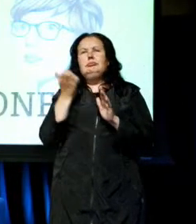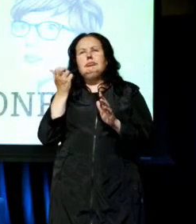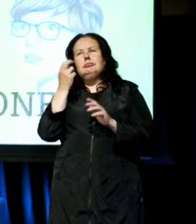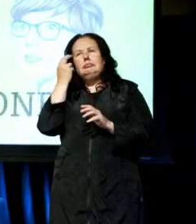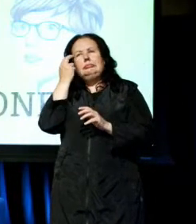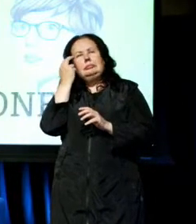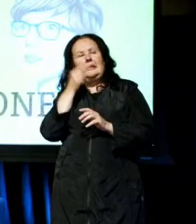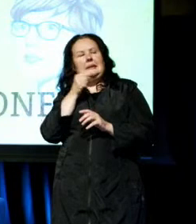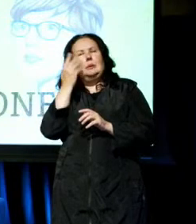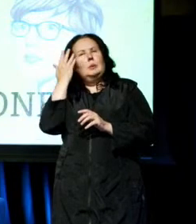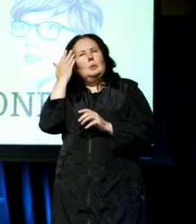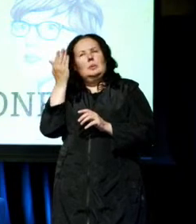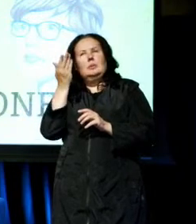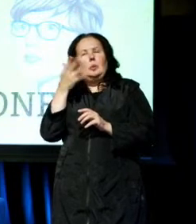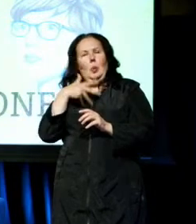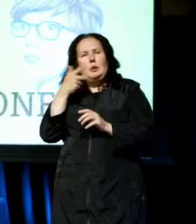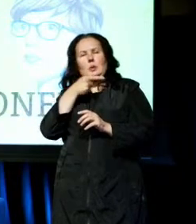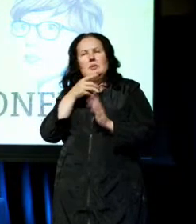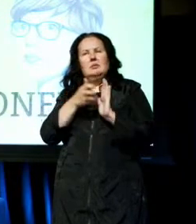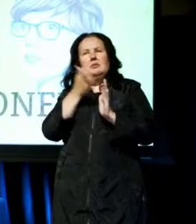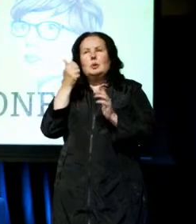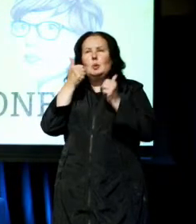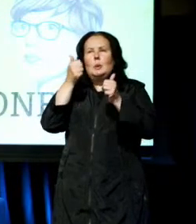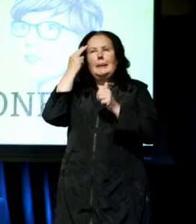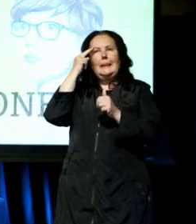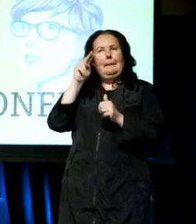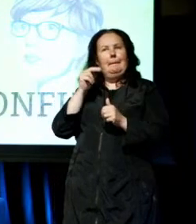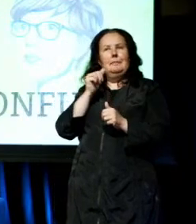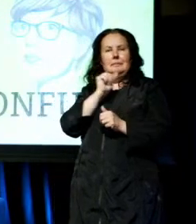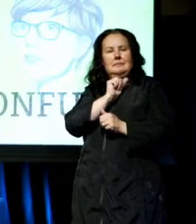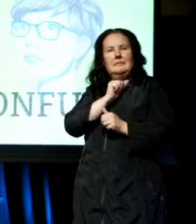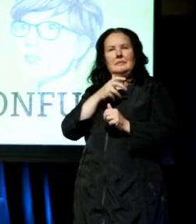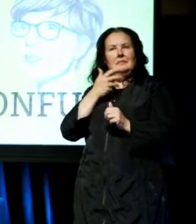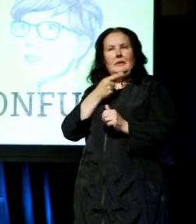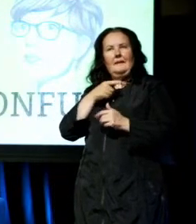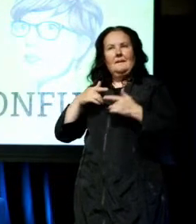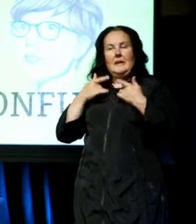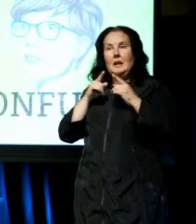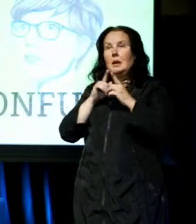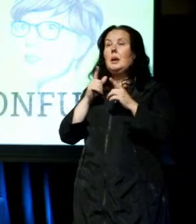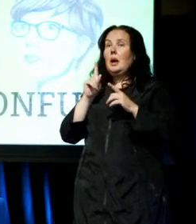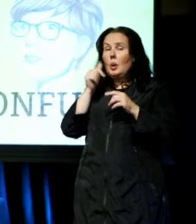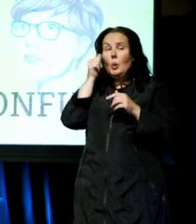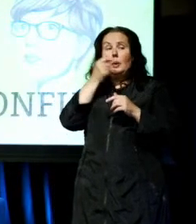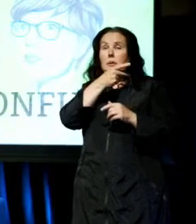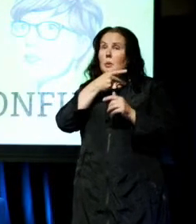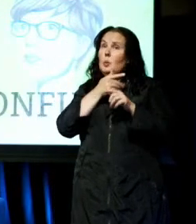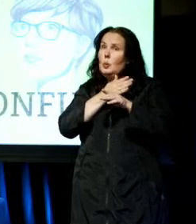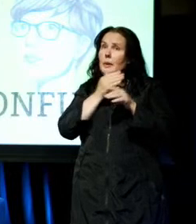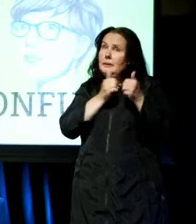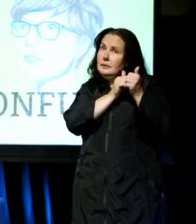to clarify that while we did work and collaborate together, I think